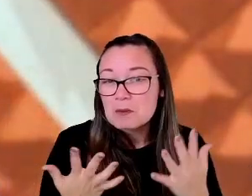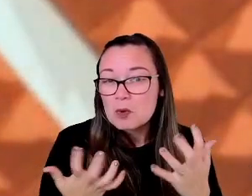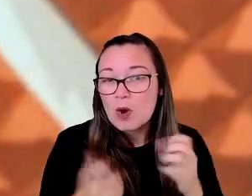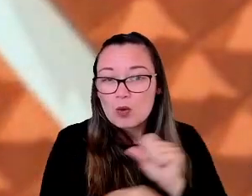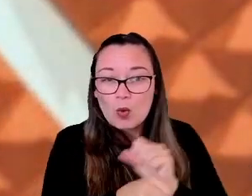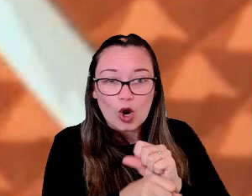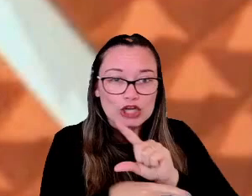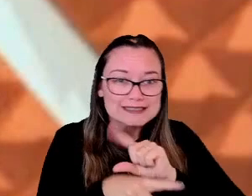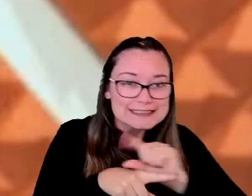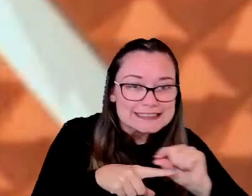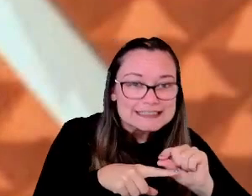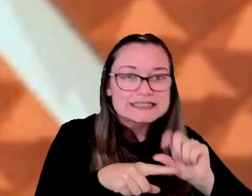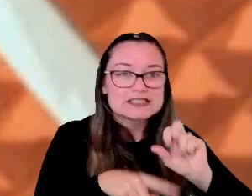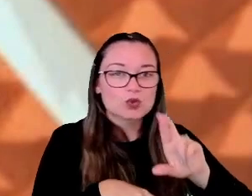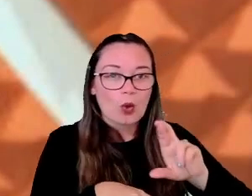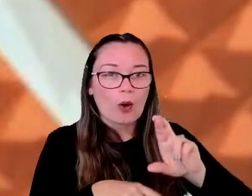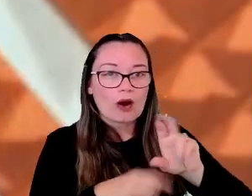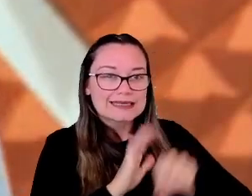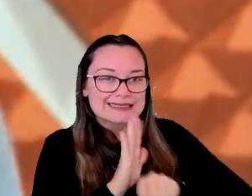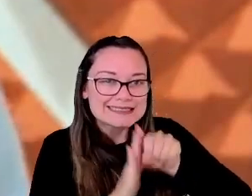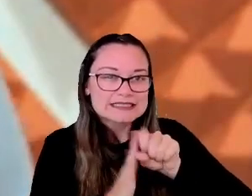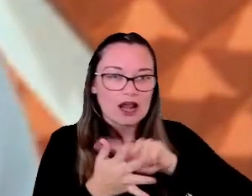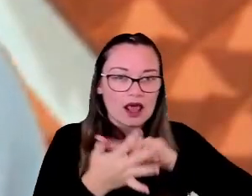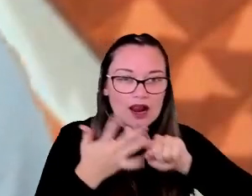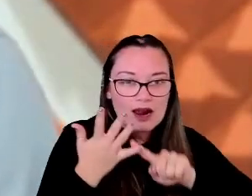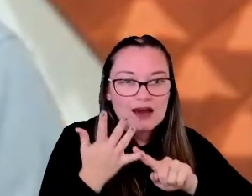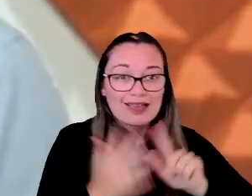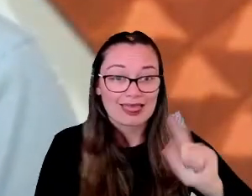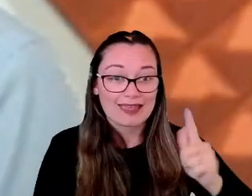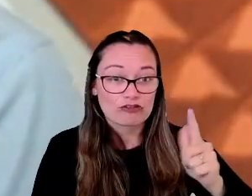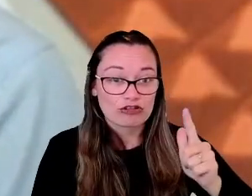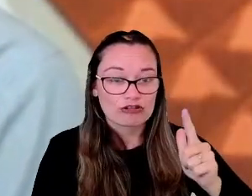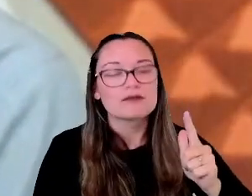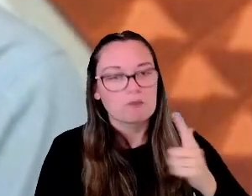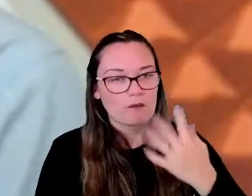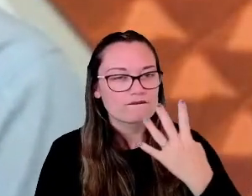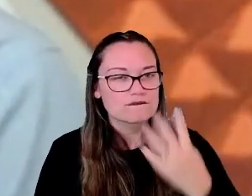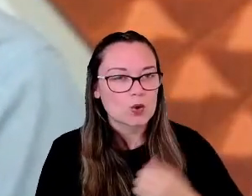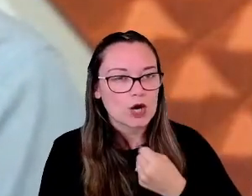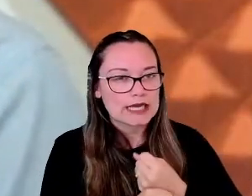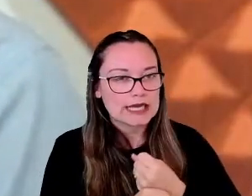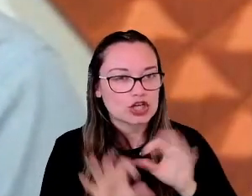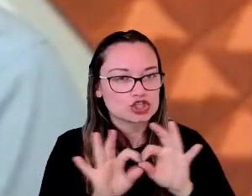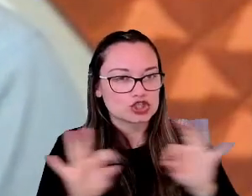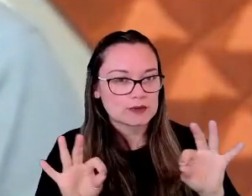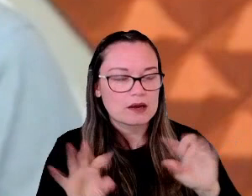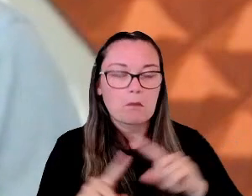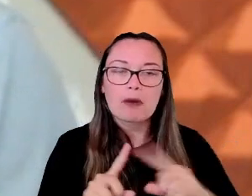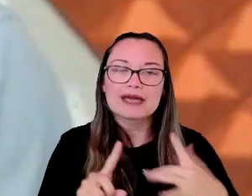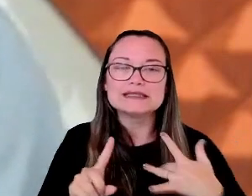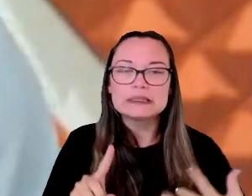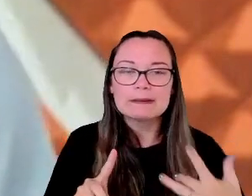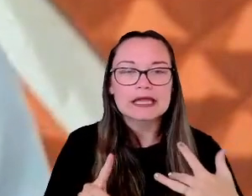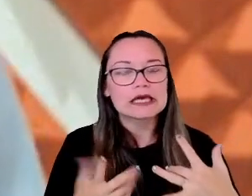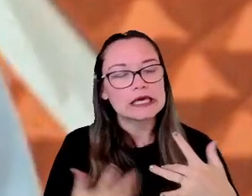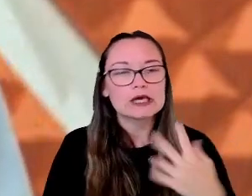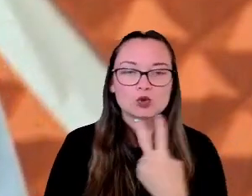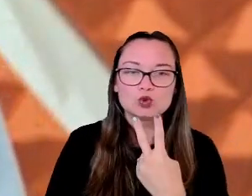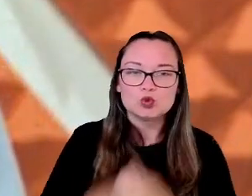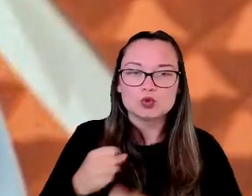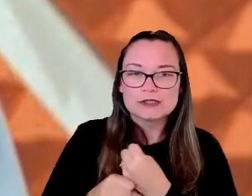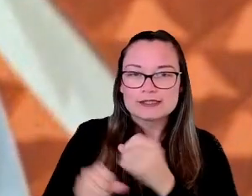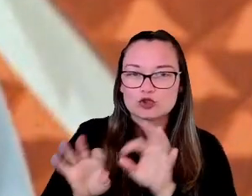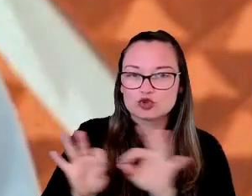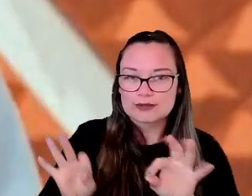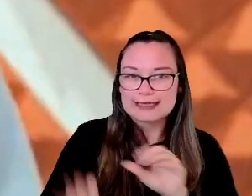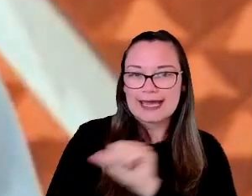seeds or something later on. If that's the case, you might need a four-year degree. But most agricultural managers, you're looking at probably a two-year degree, an